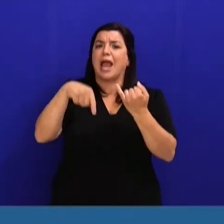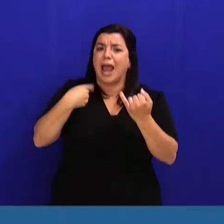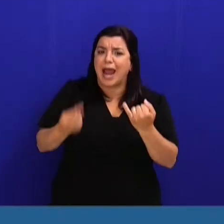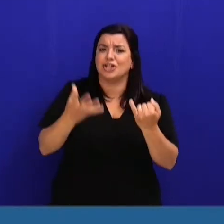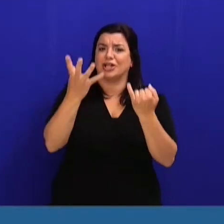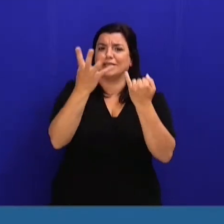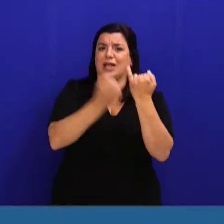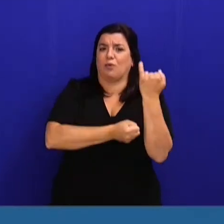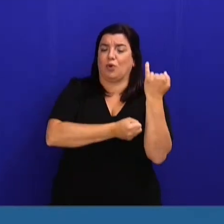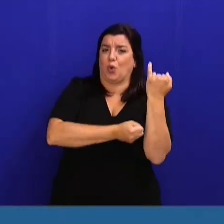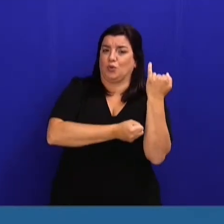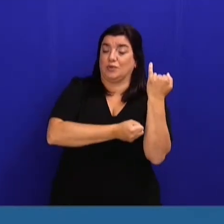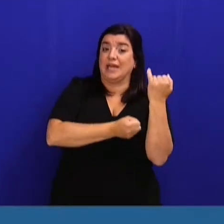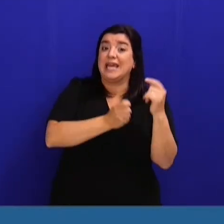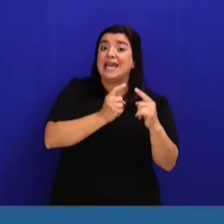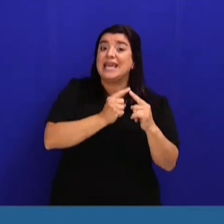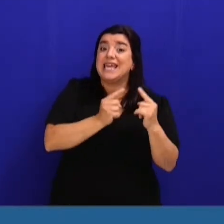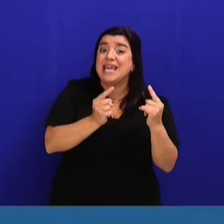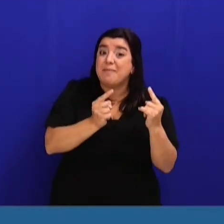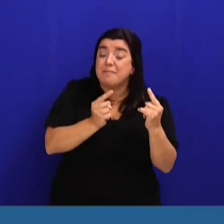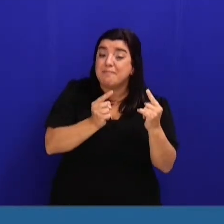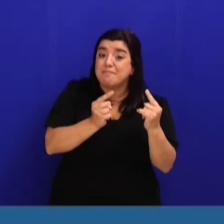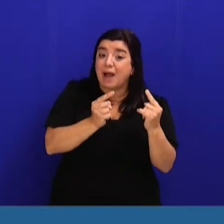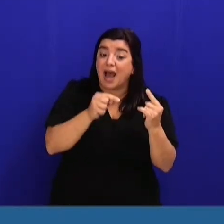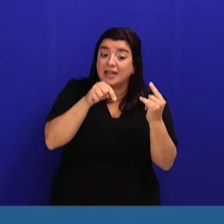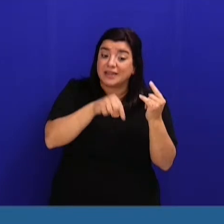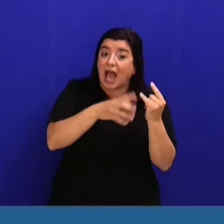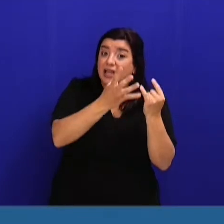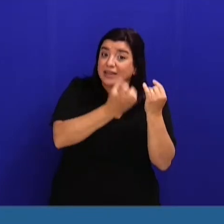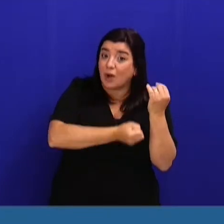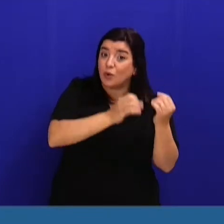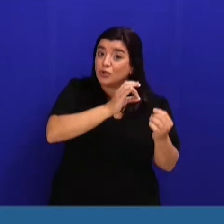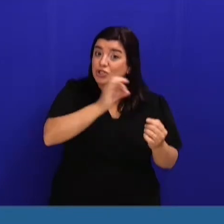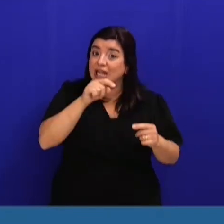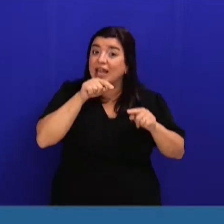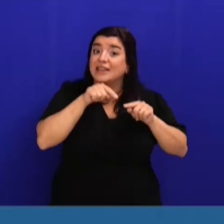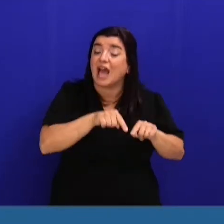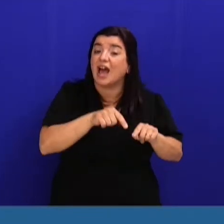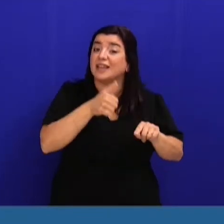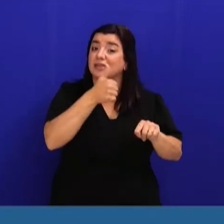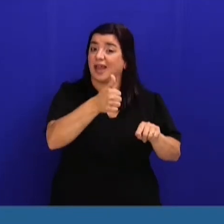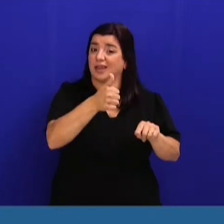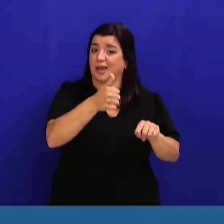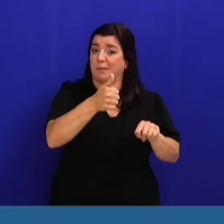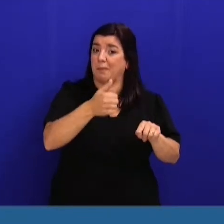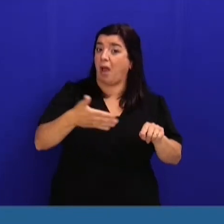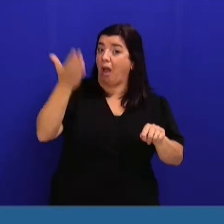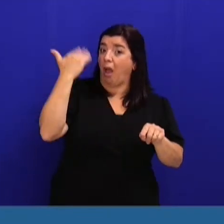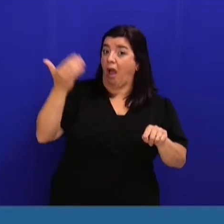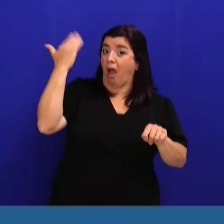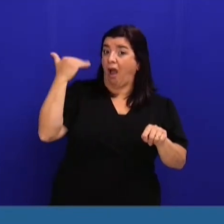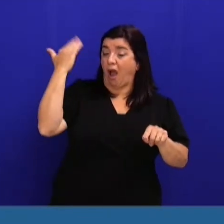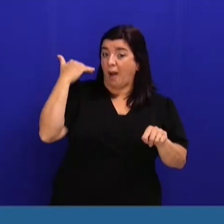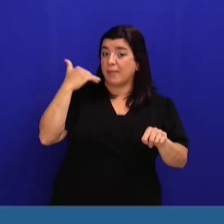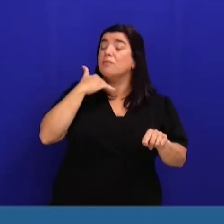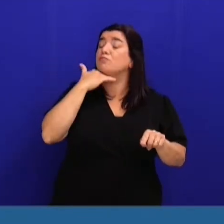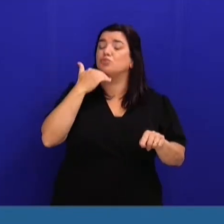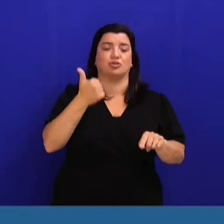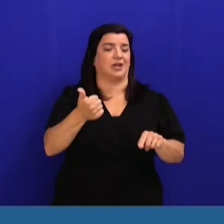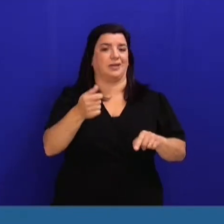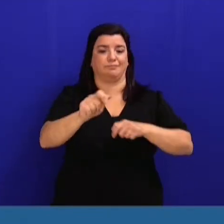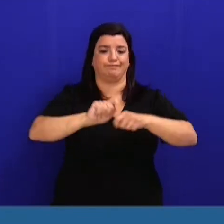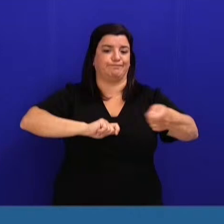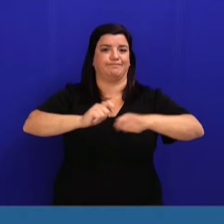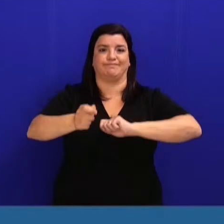terġa' tiddownloadjah. Però f'dak il-każ importanti li jkun l-aħħar wieħed li jkun il-ċertifikat it-tajjeb li inti